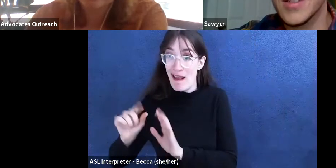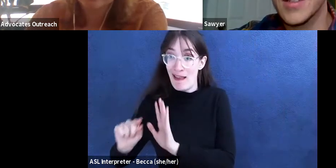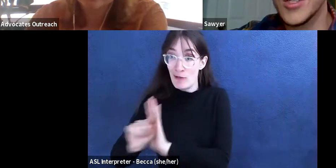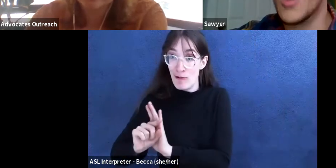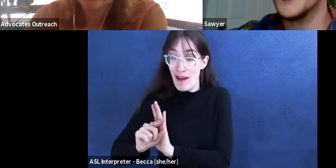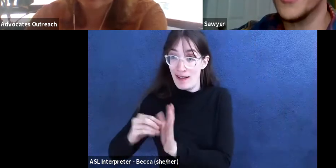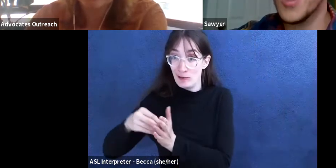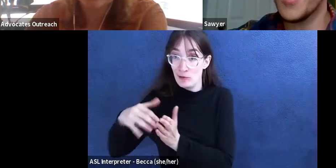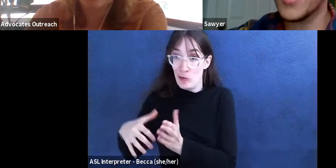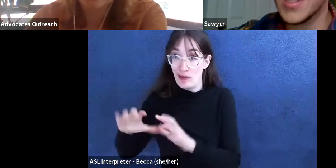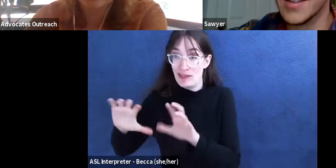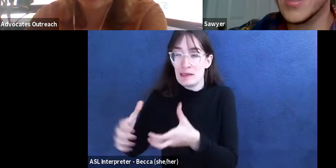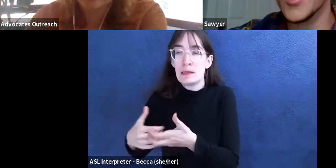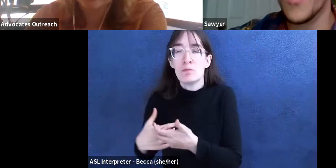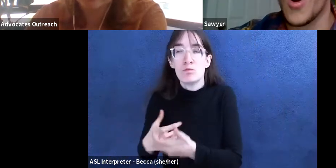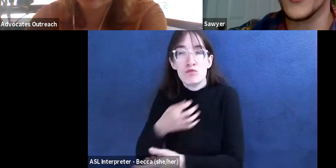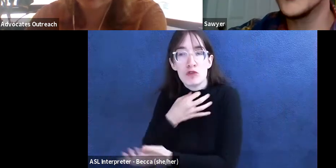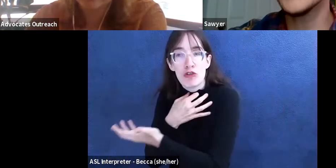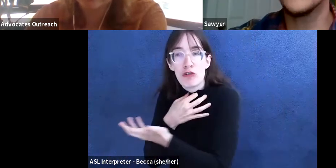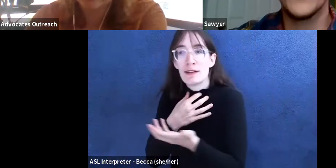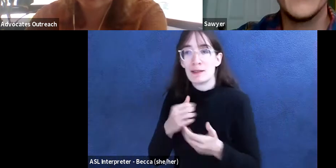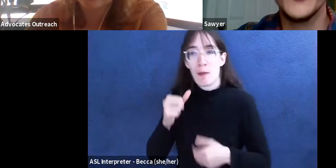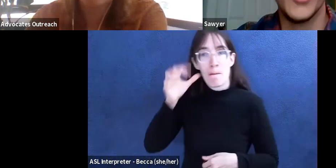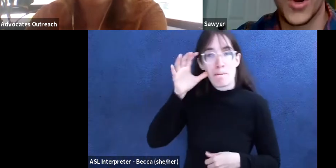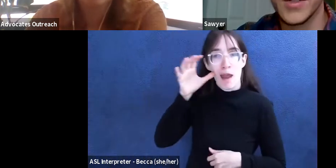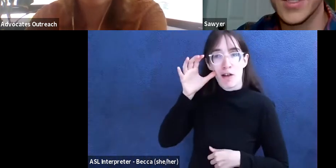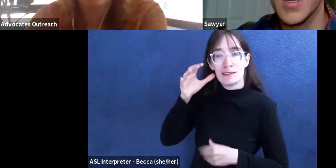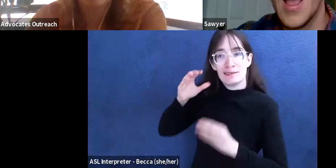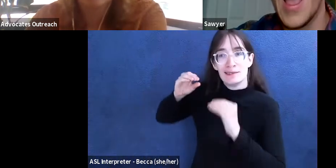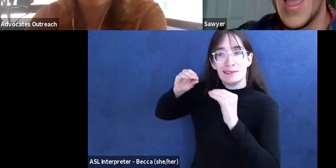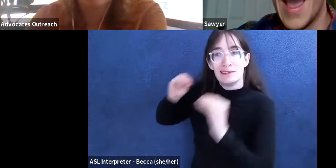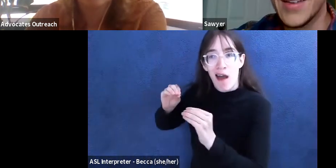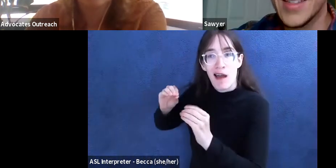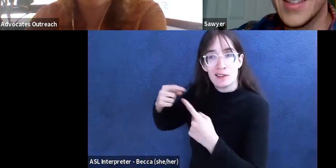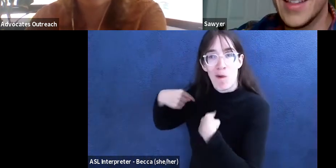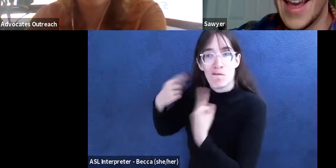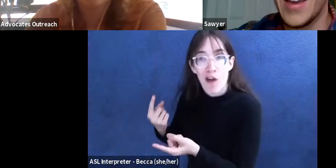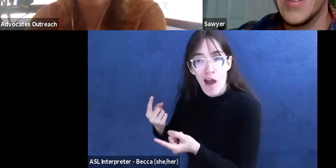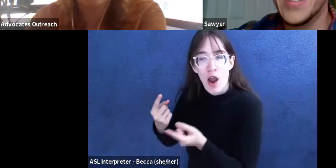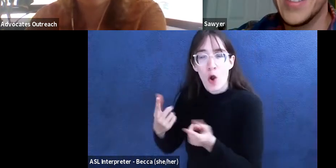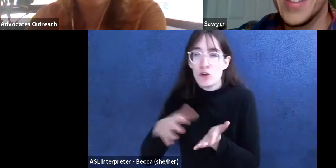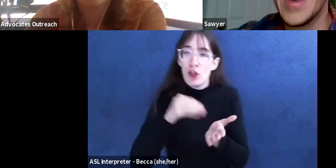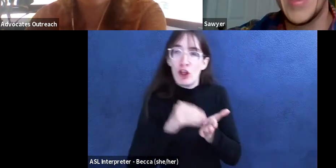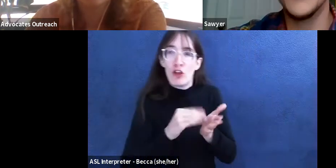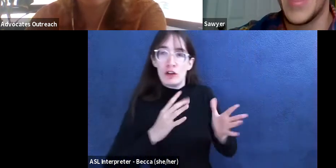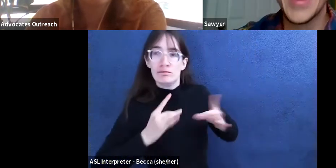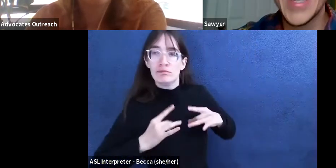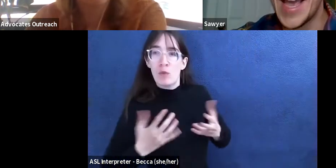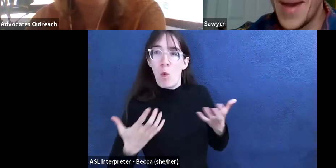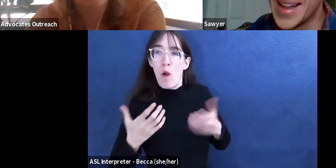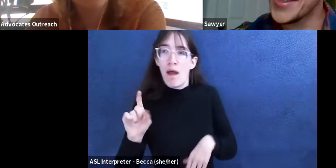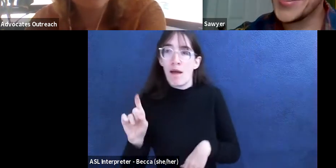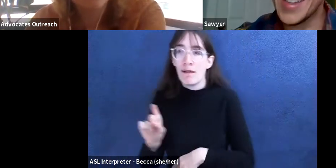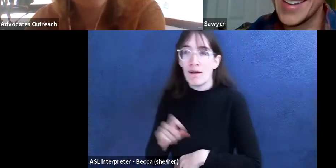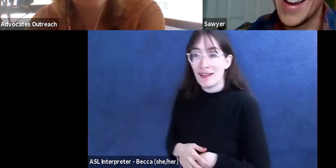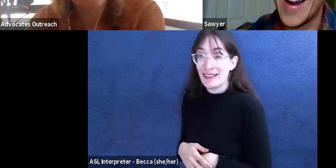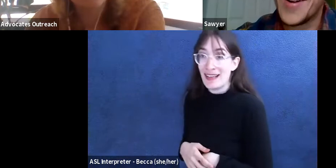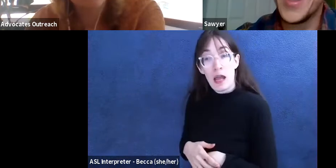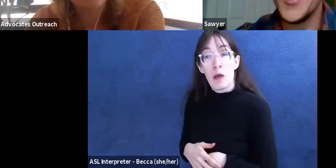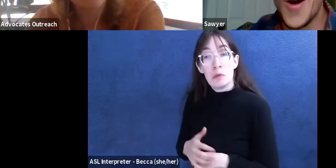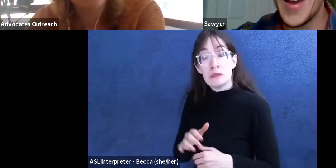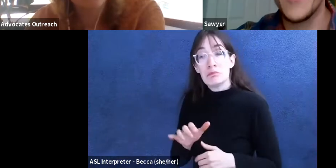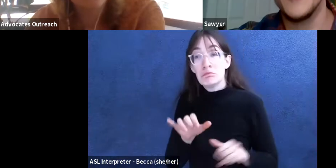that a number of years ago, we were doing like a workshop for 8th graders and their parents.